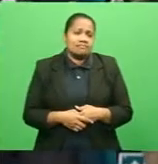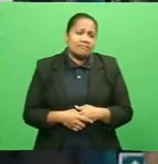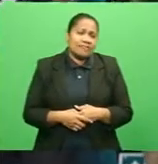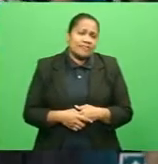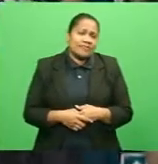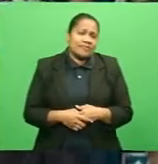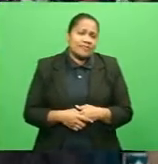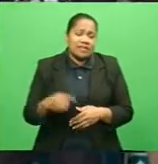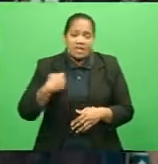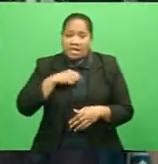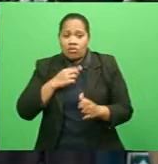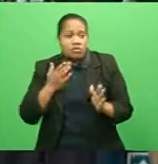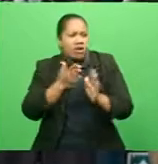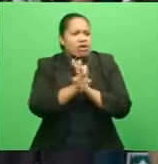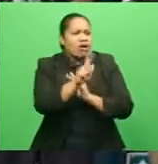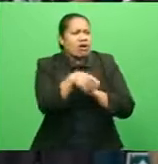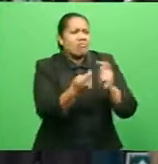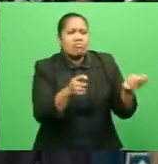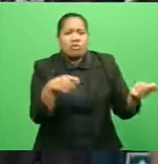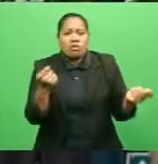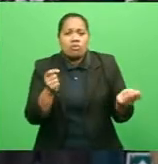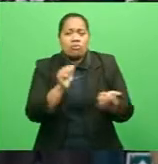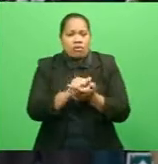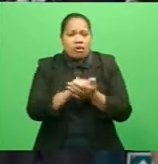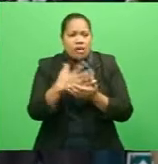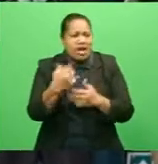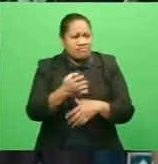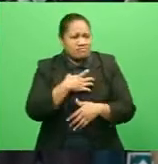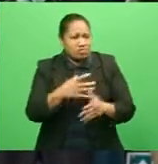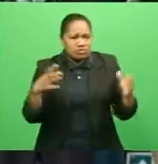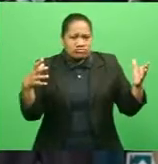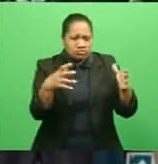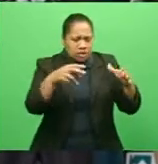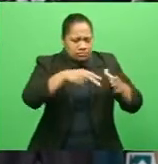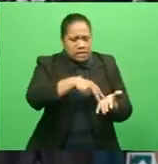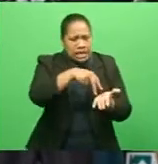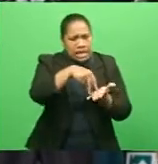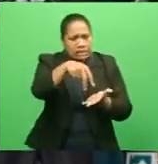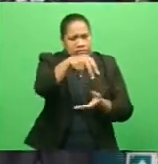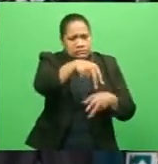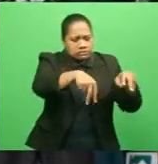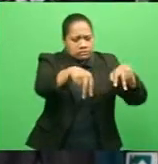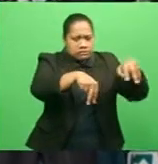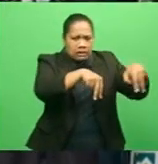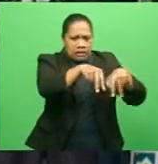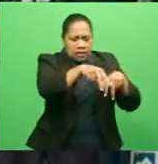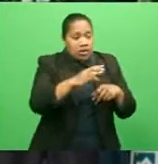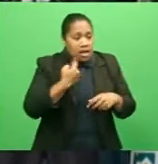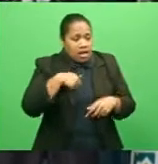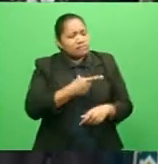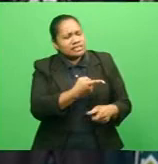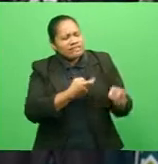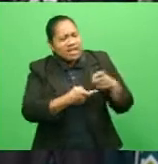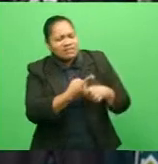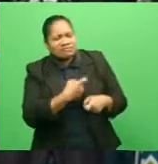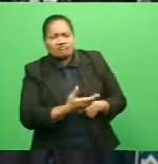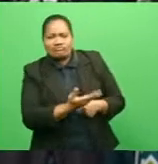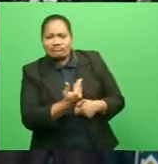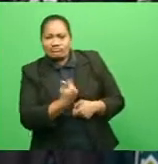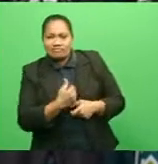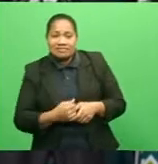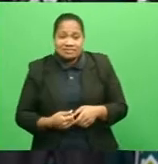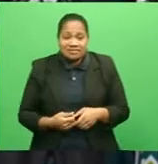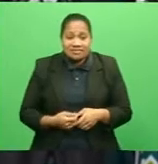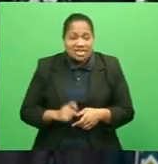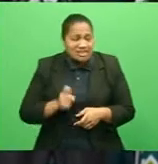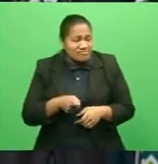our neighborhood shops, there'll be youth standing there doing nothing. So we are doing an invitation to them. If they don't